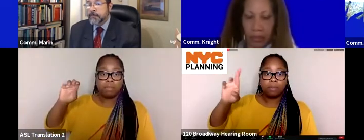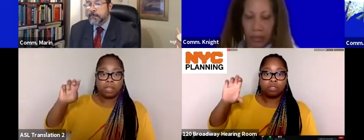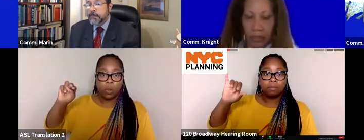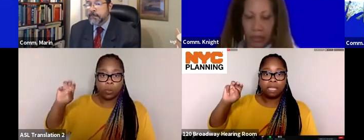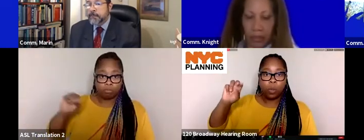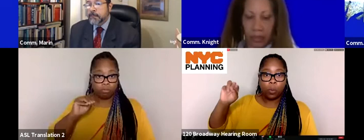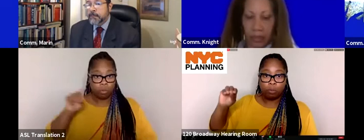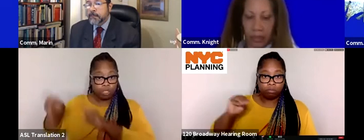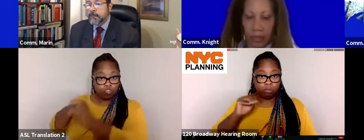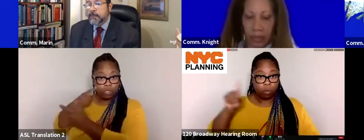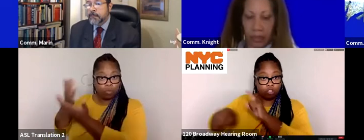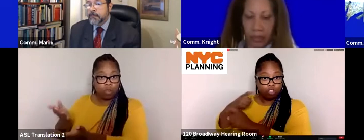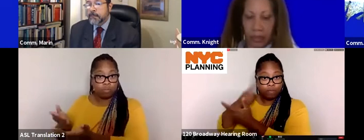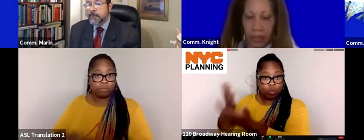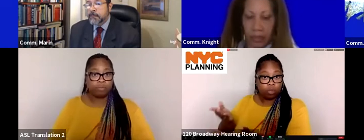Questions for Mr. Cimino?